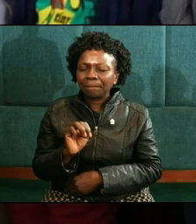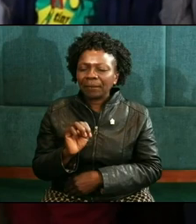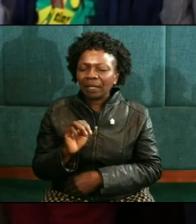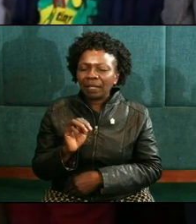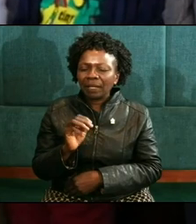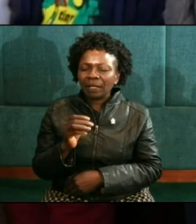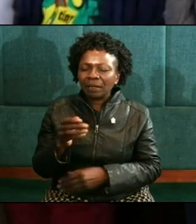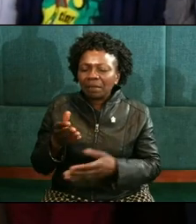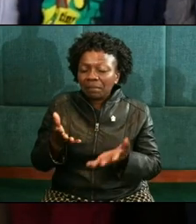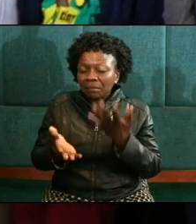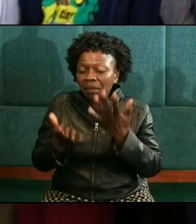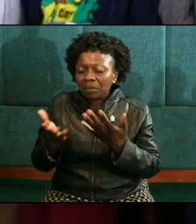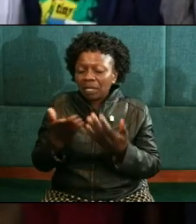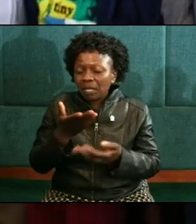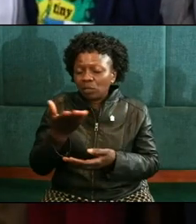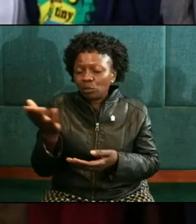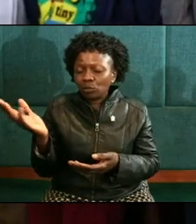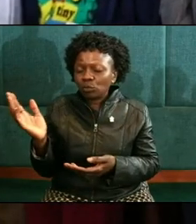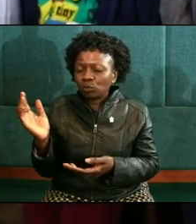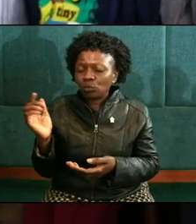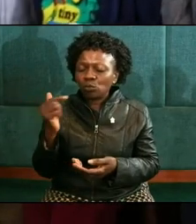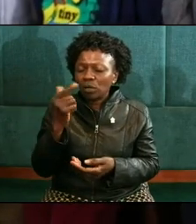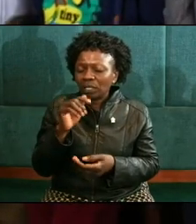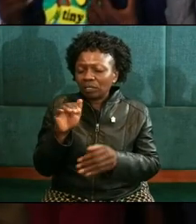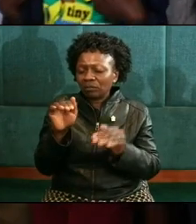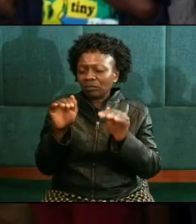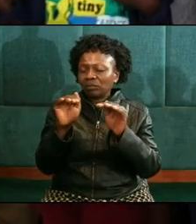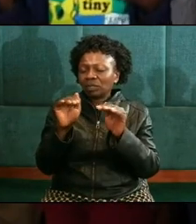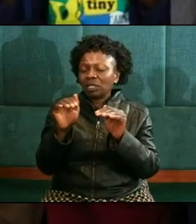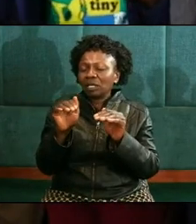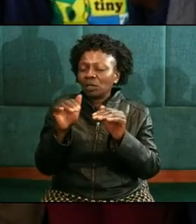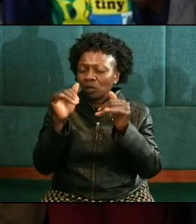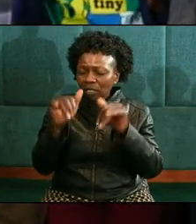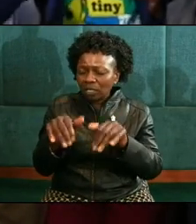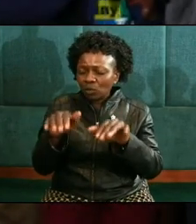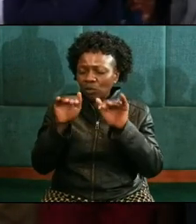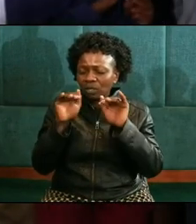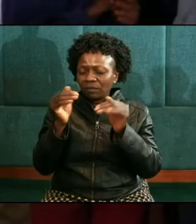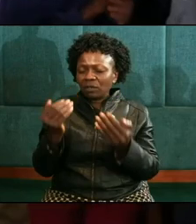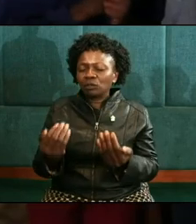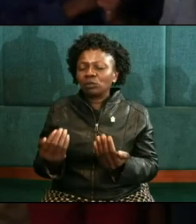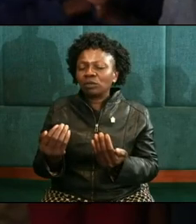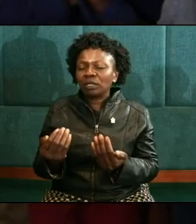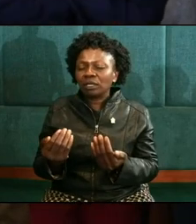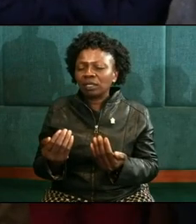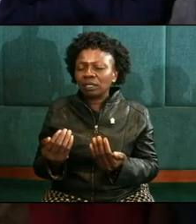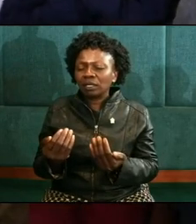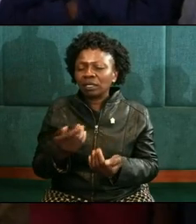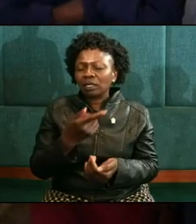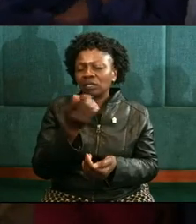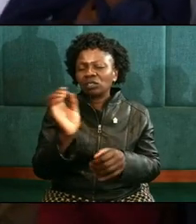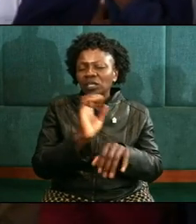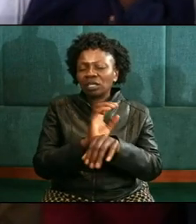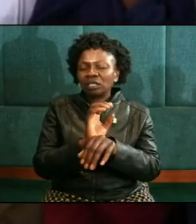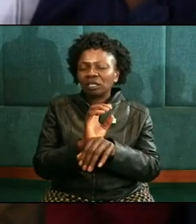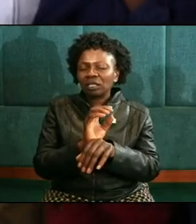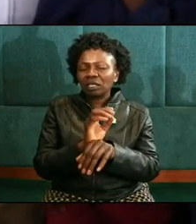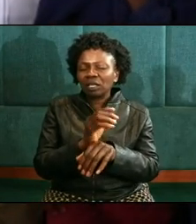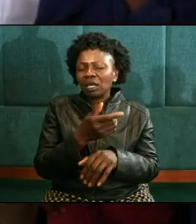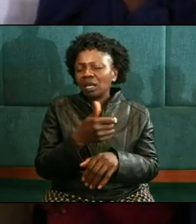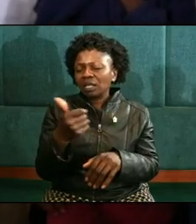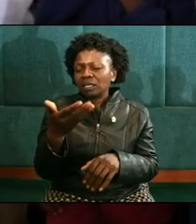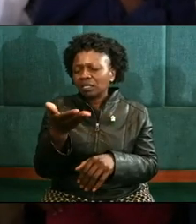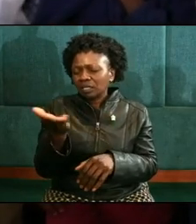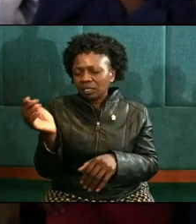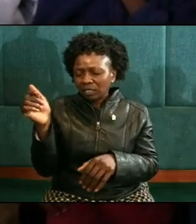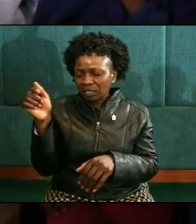There could be those that are still longing for children watching us. Yes. And those that are in here. Yes. As